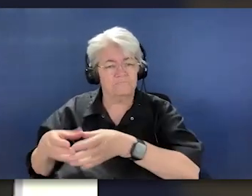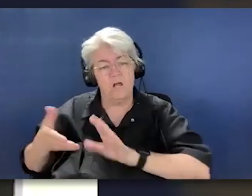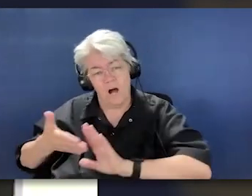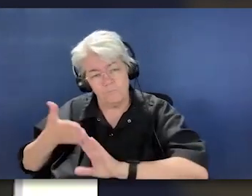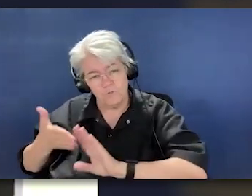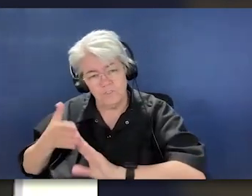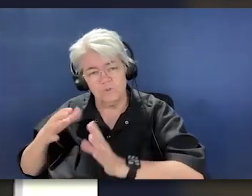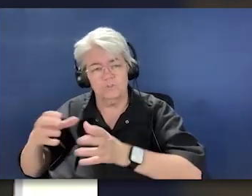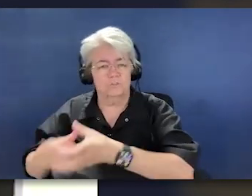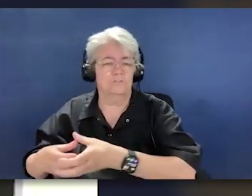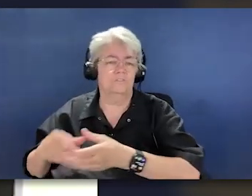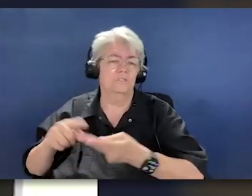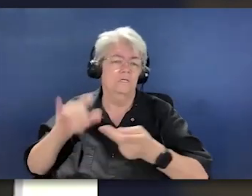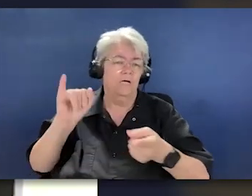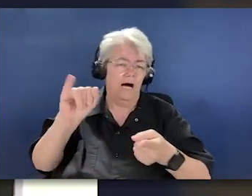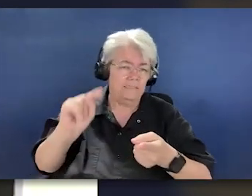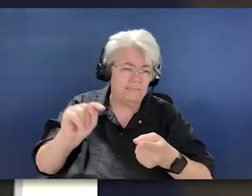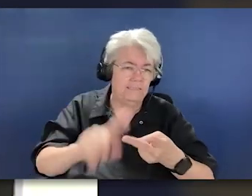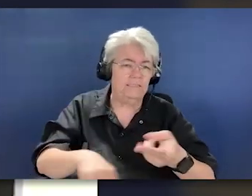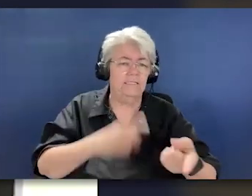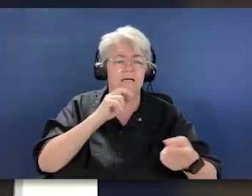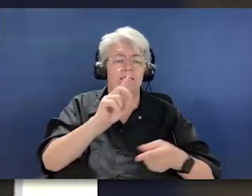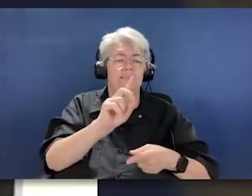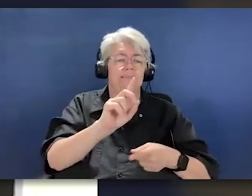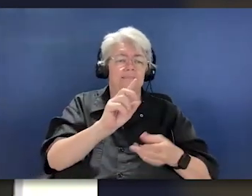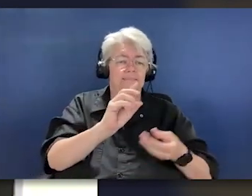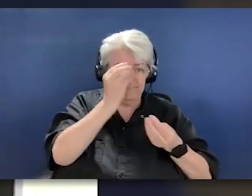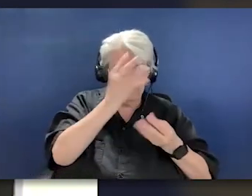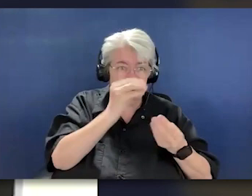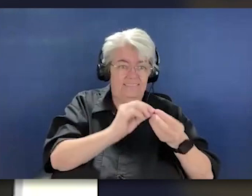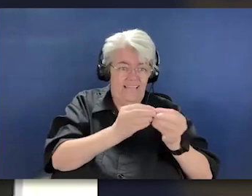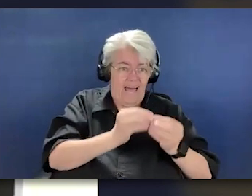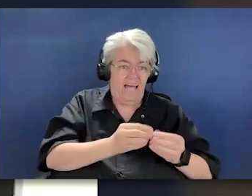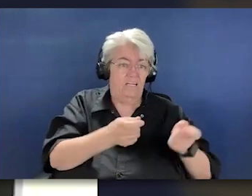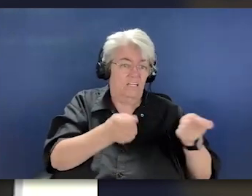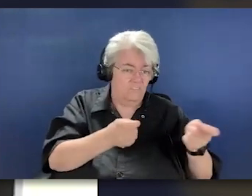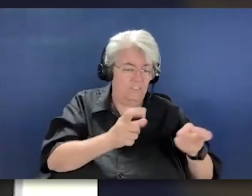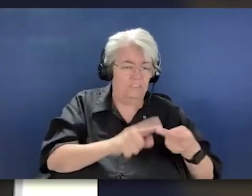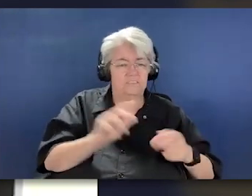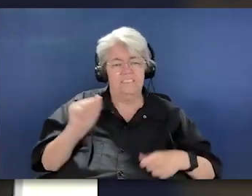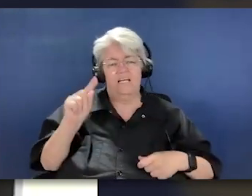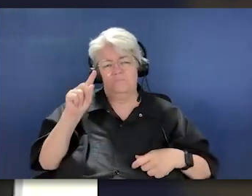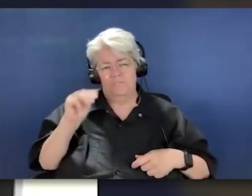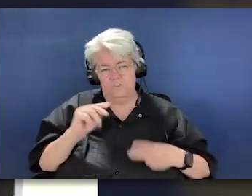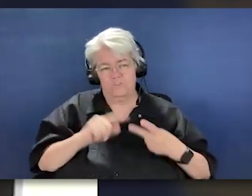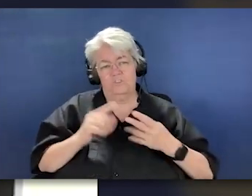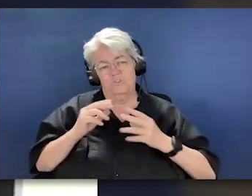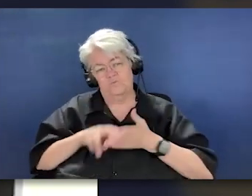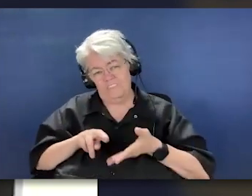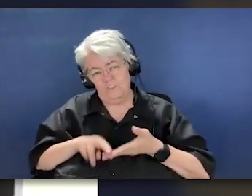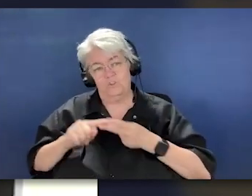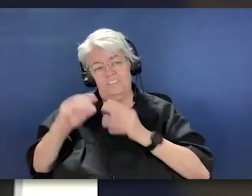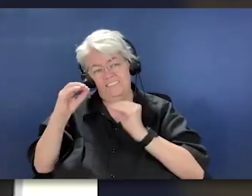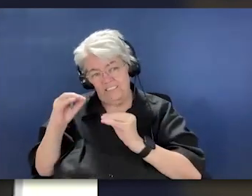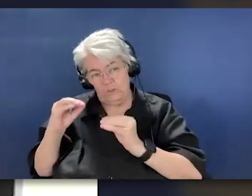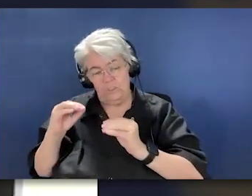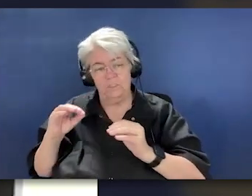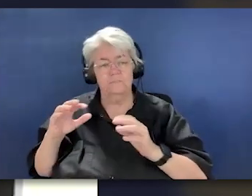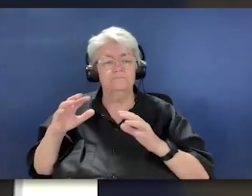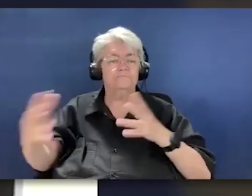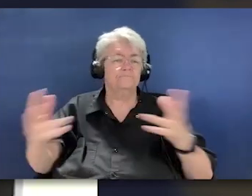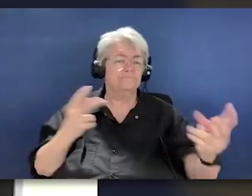operations, IT, data governance, administration, research, teaching, to start